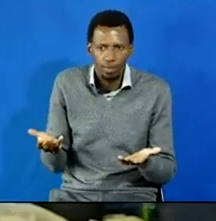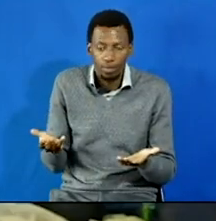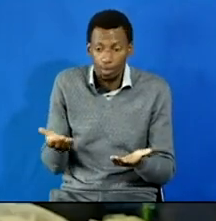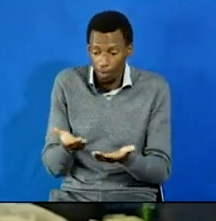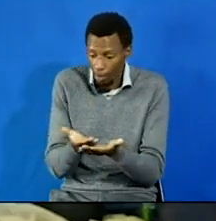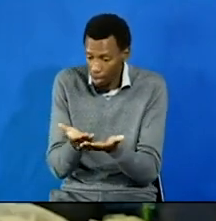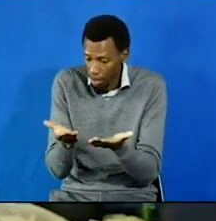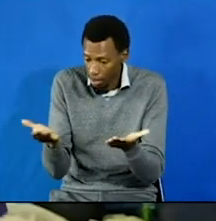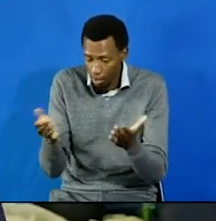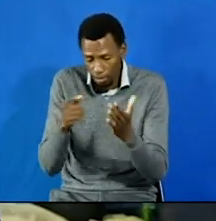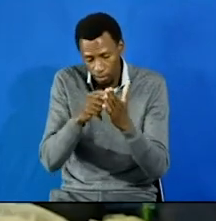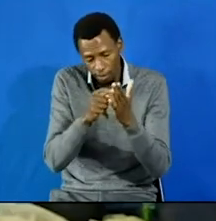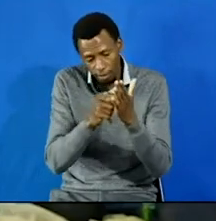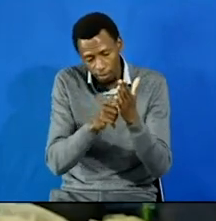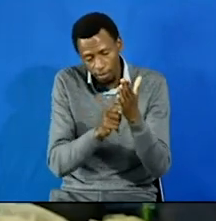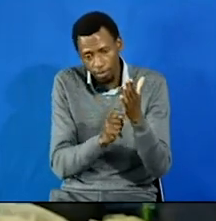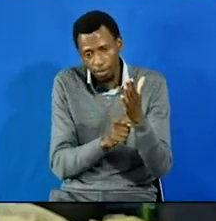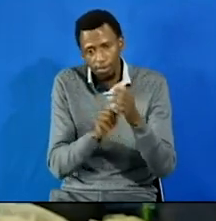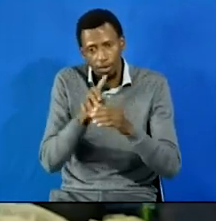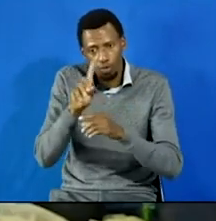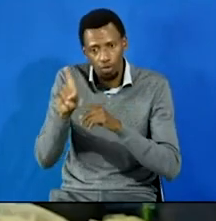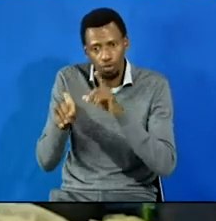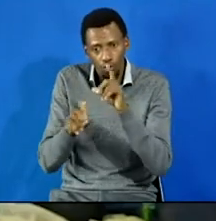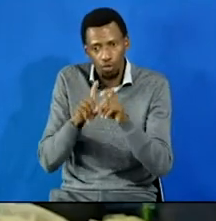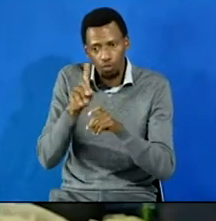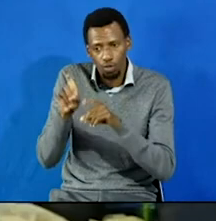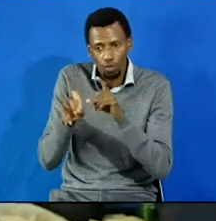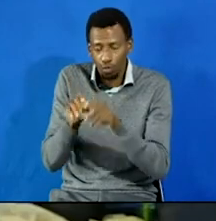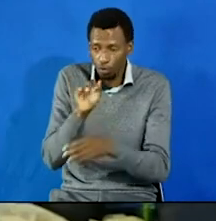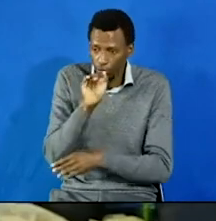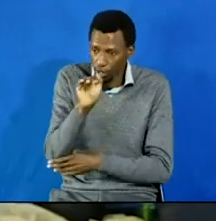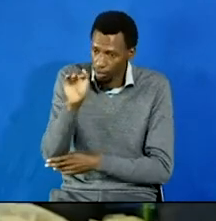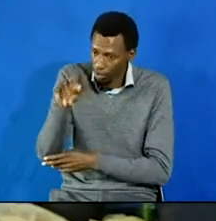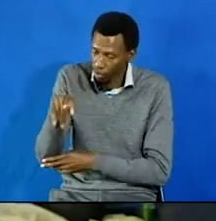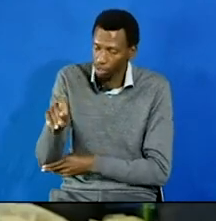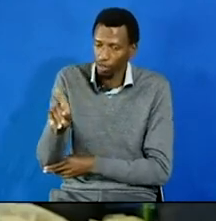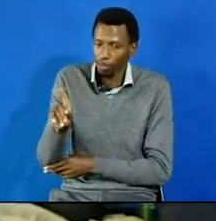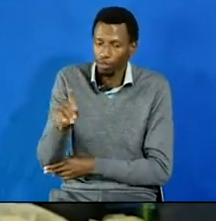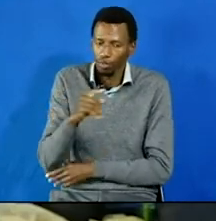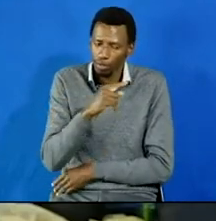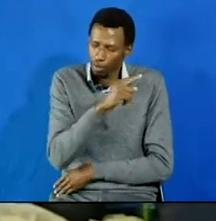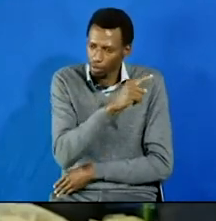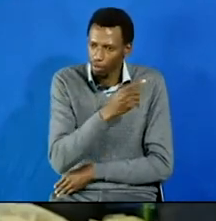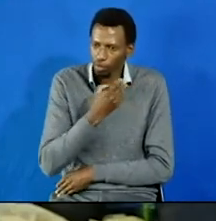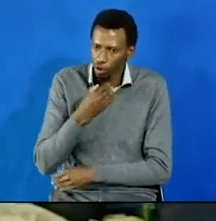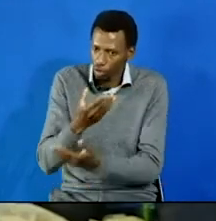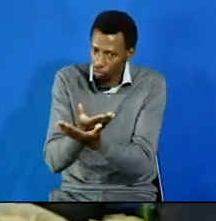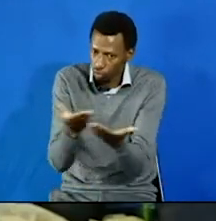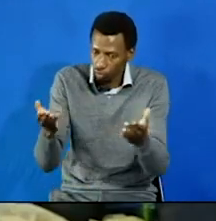These are questions each one of us should ask ourselves. And I want you to know today that